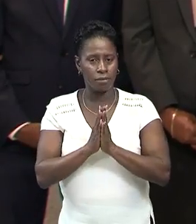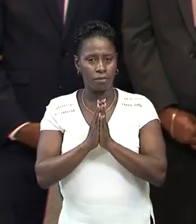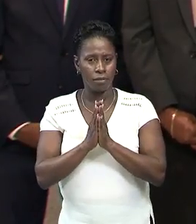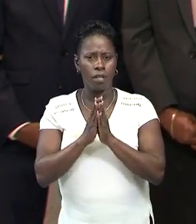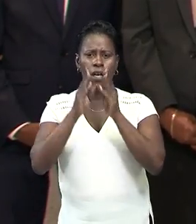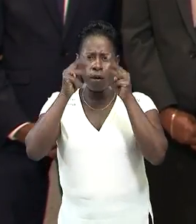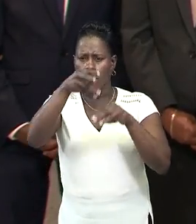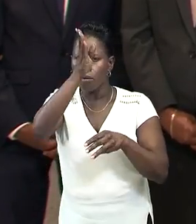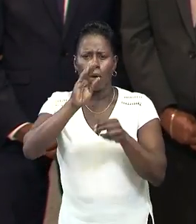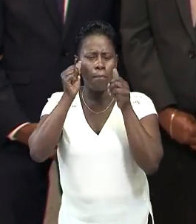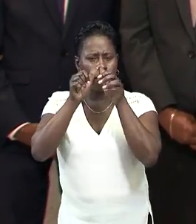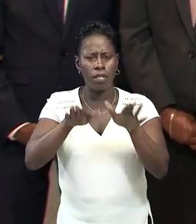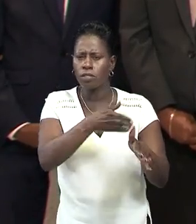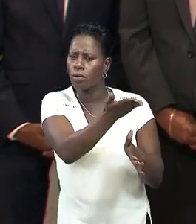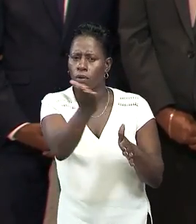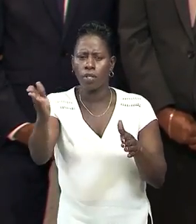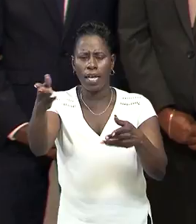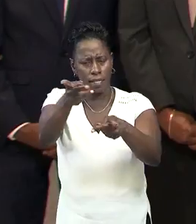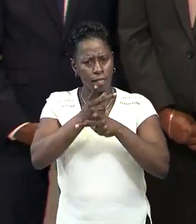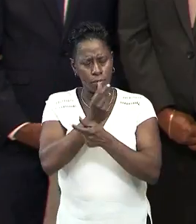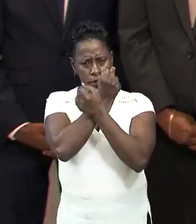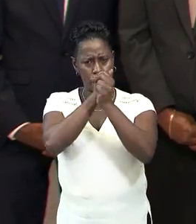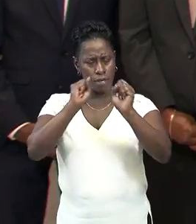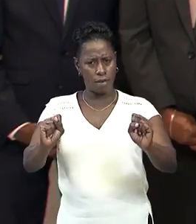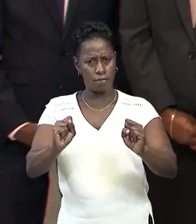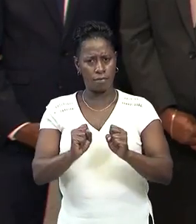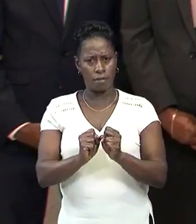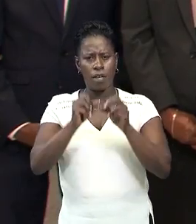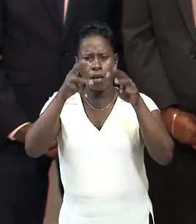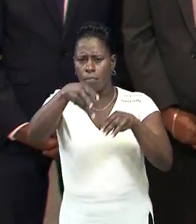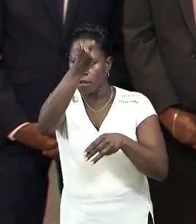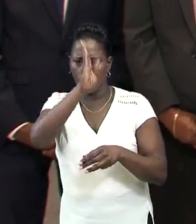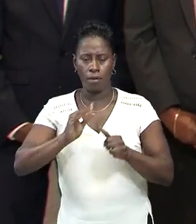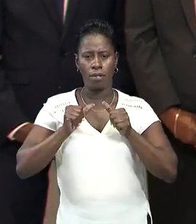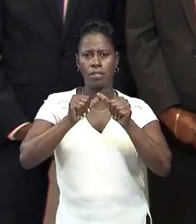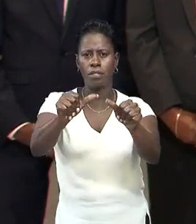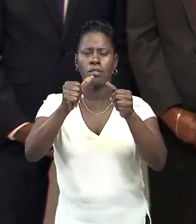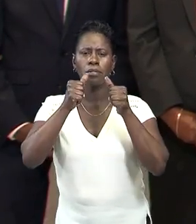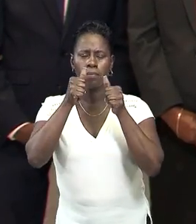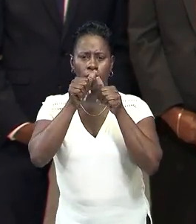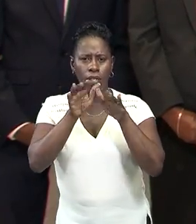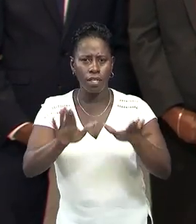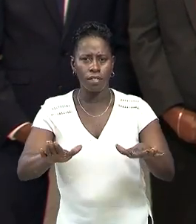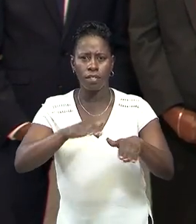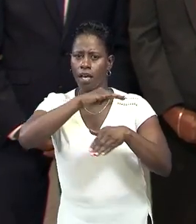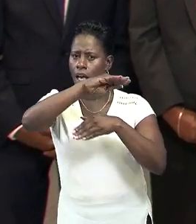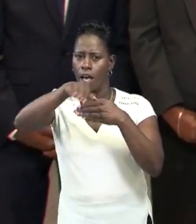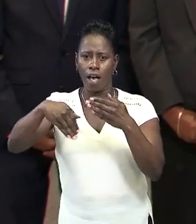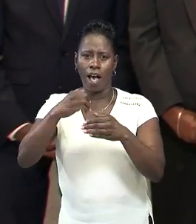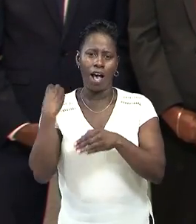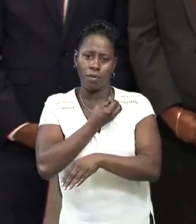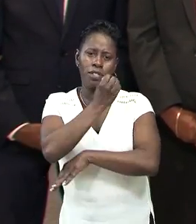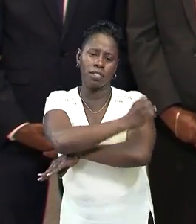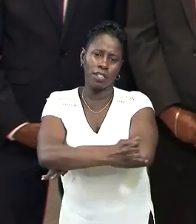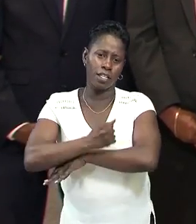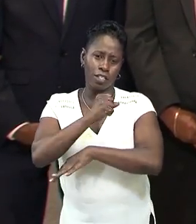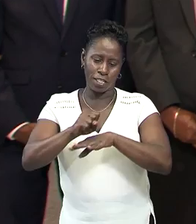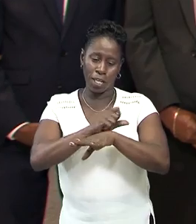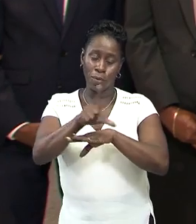May God bless you all and keep you safe. And may God continue to bless our St. Lucia.